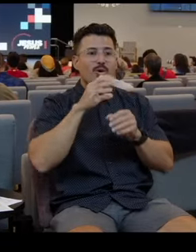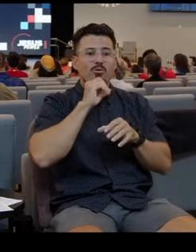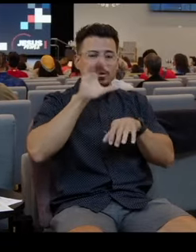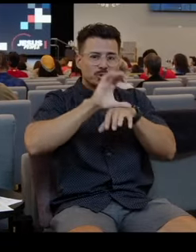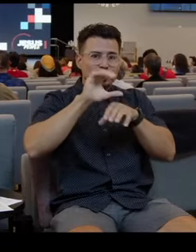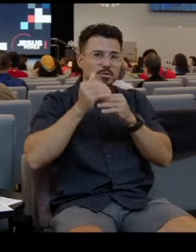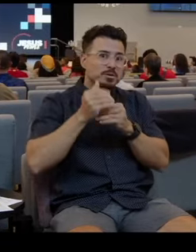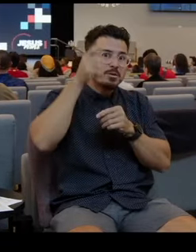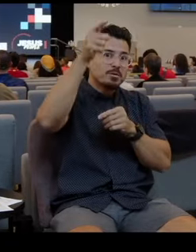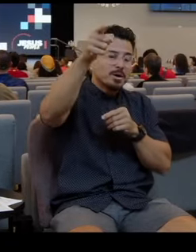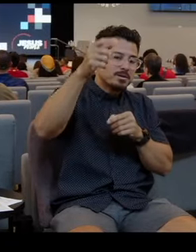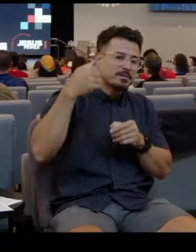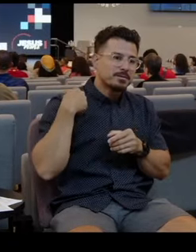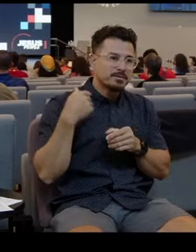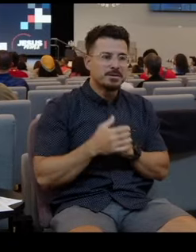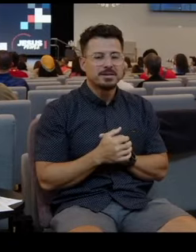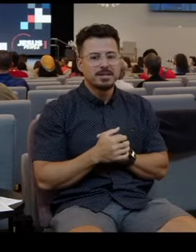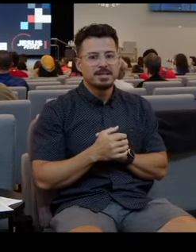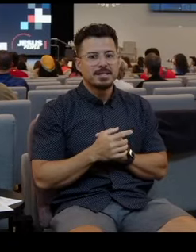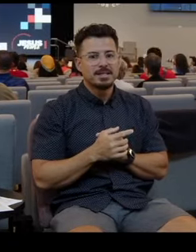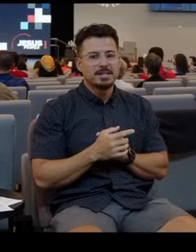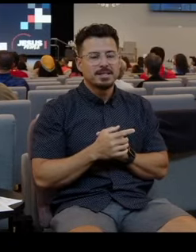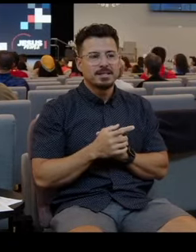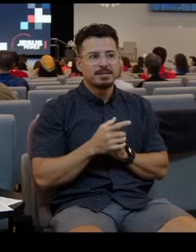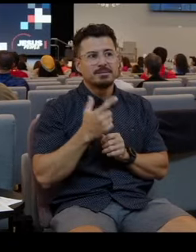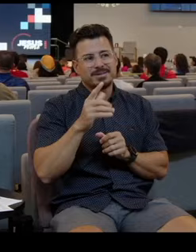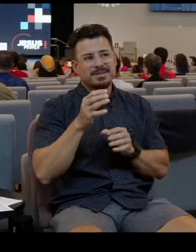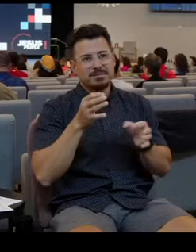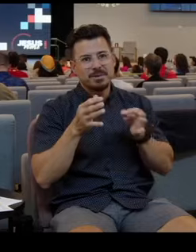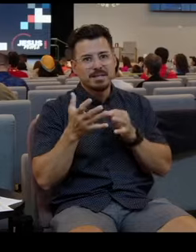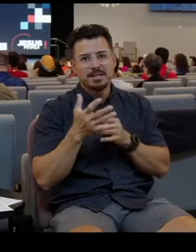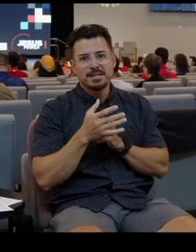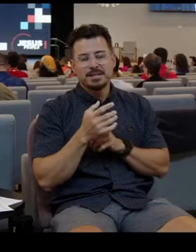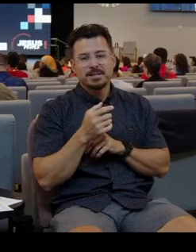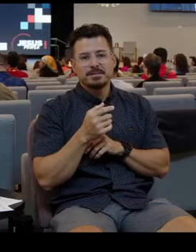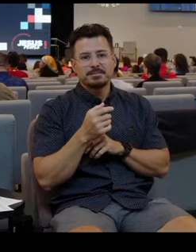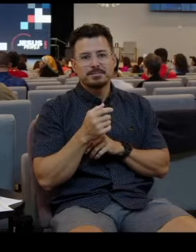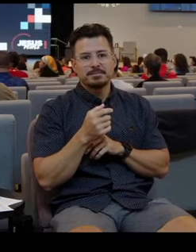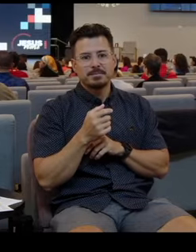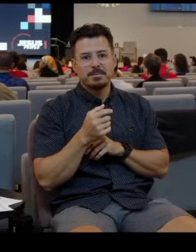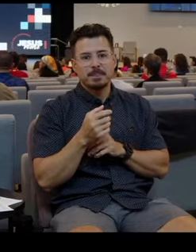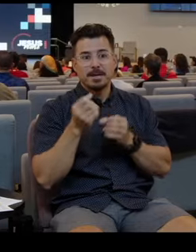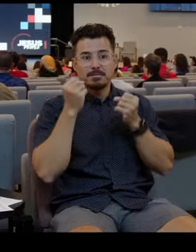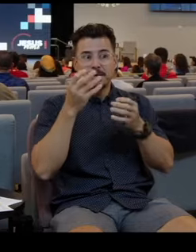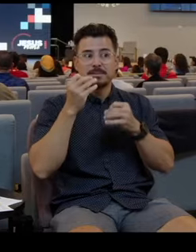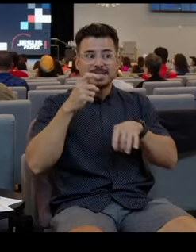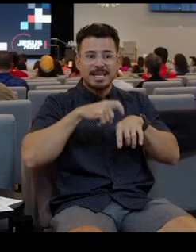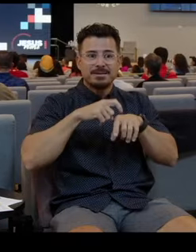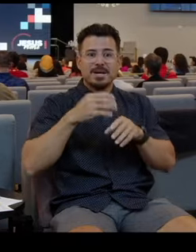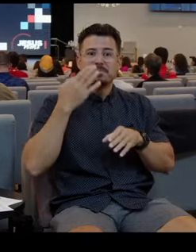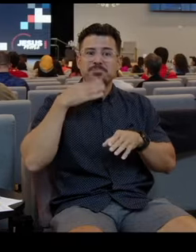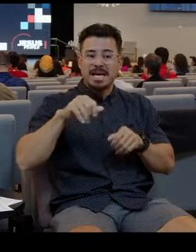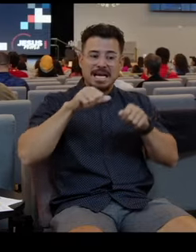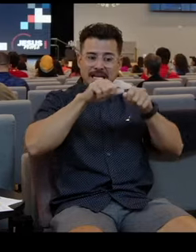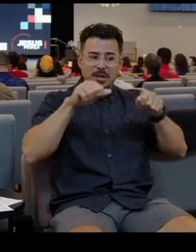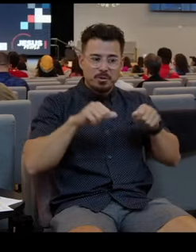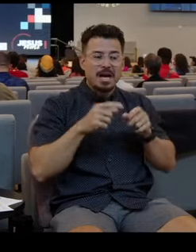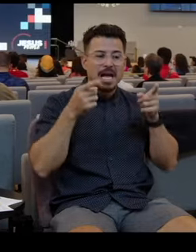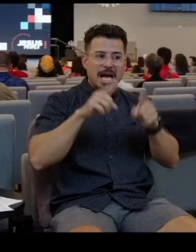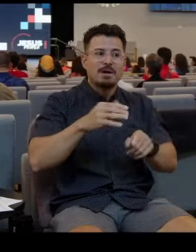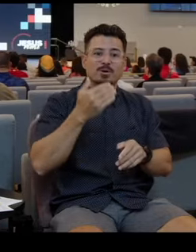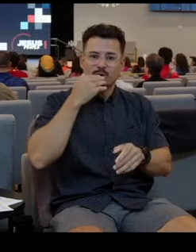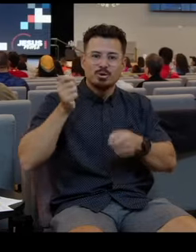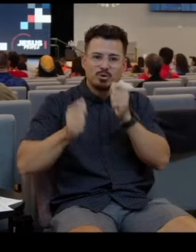there? Let me put it this way. Many times, bad venues happen to good drummers. And